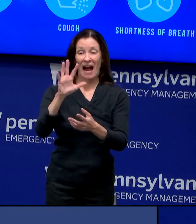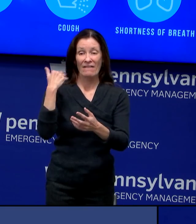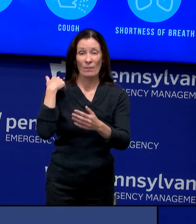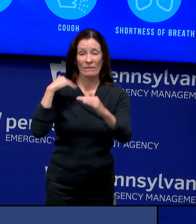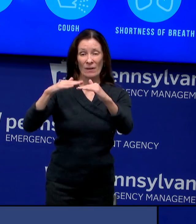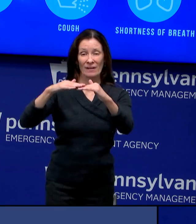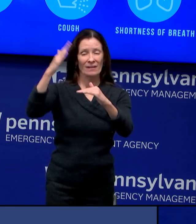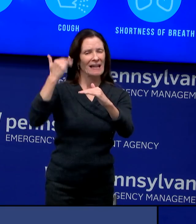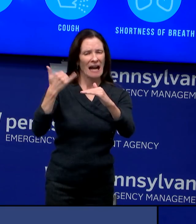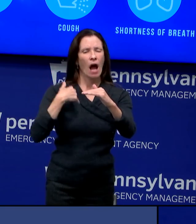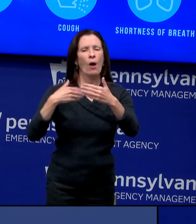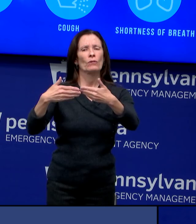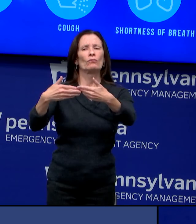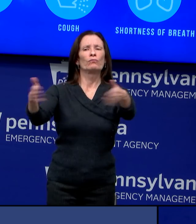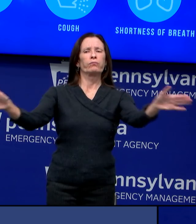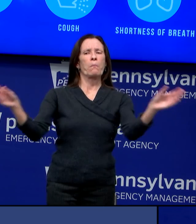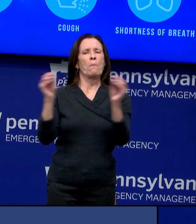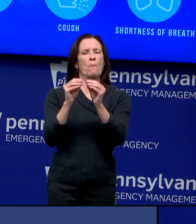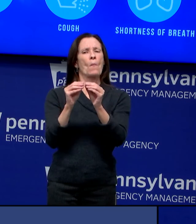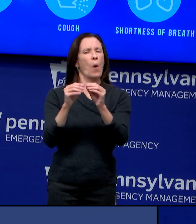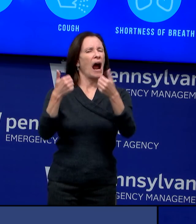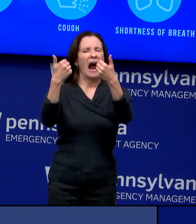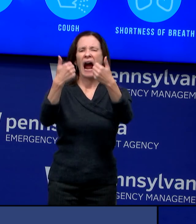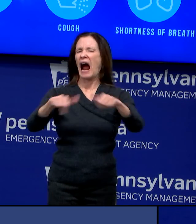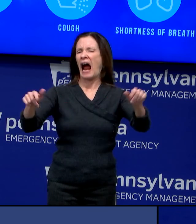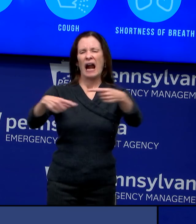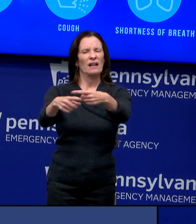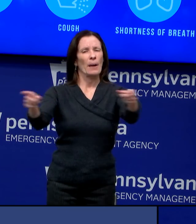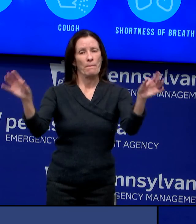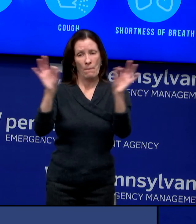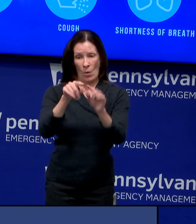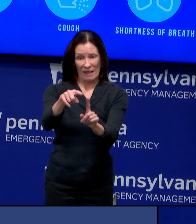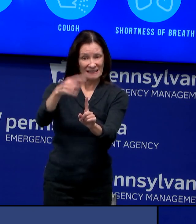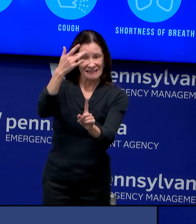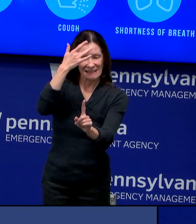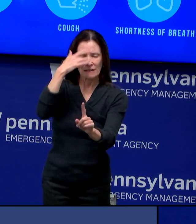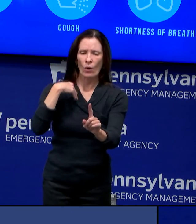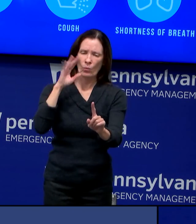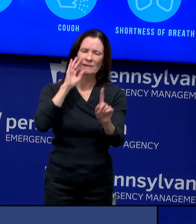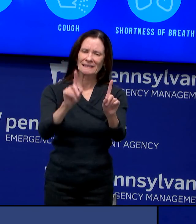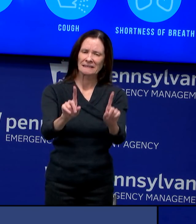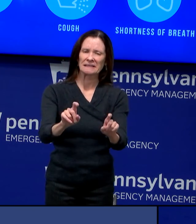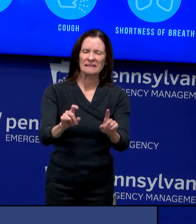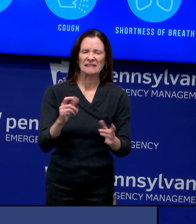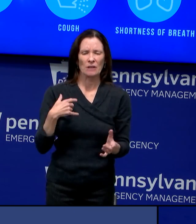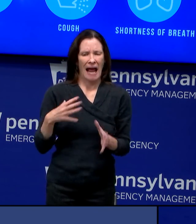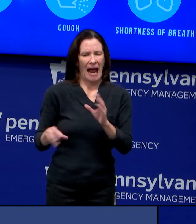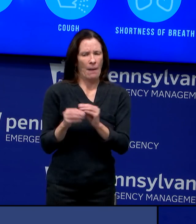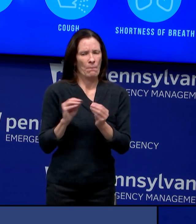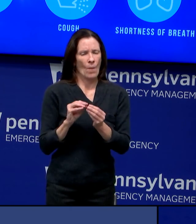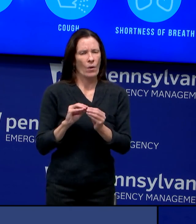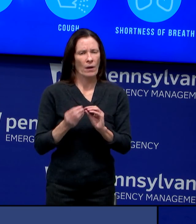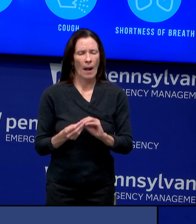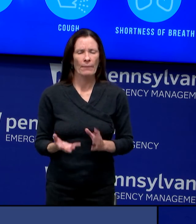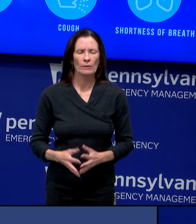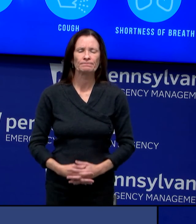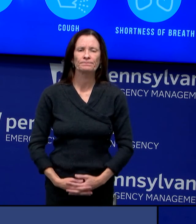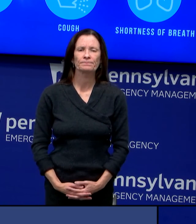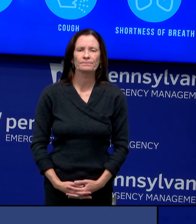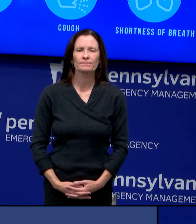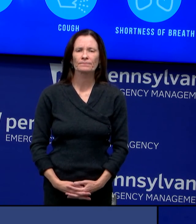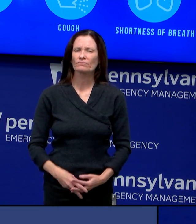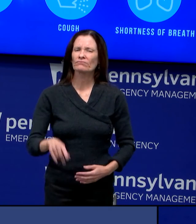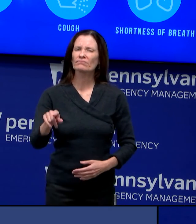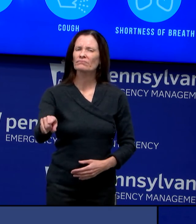And Secretary, our last question today is from News Talk 104.1. Are